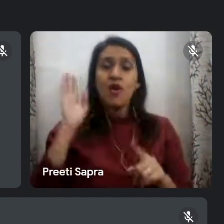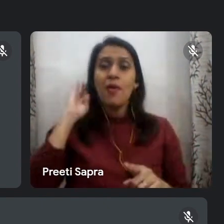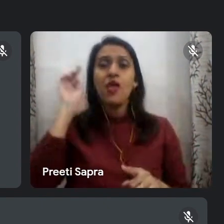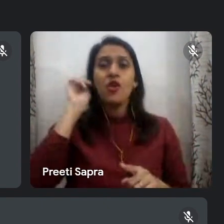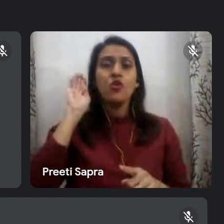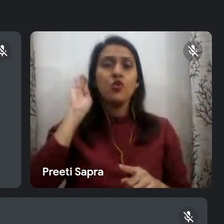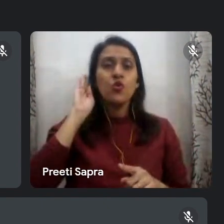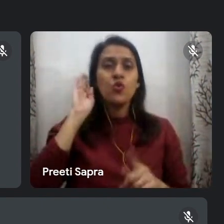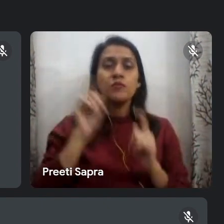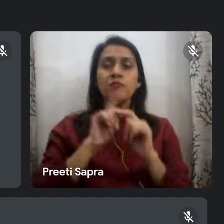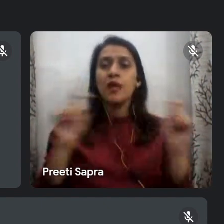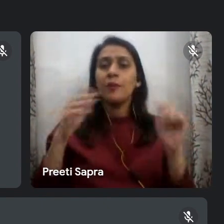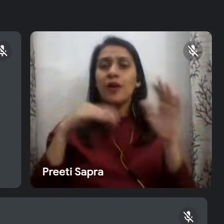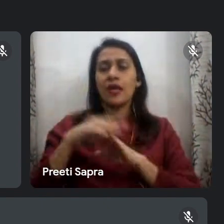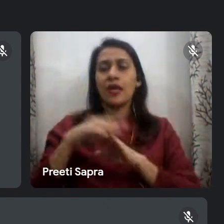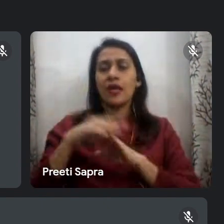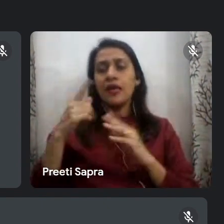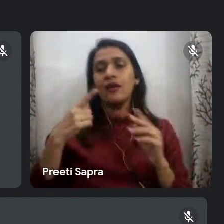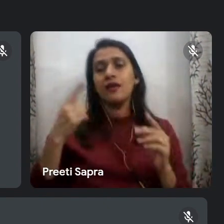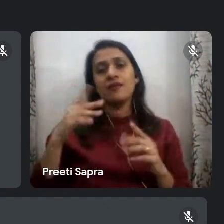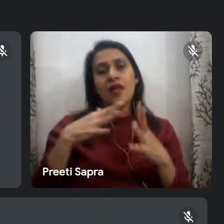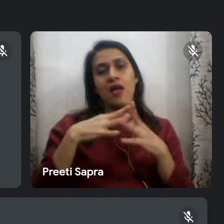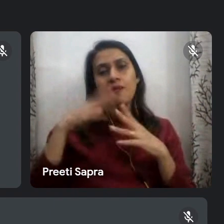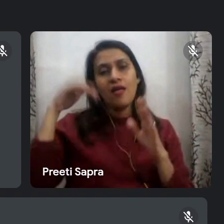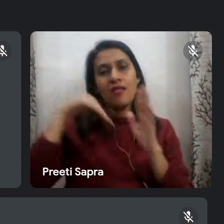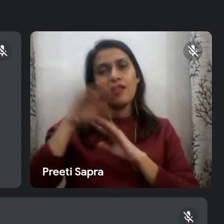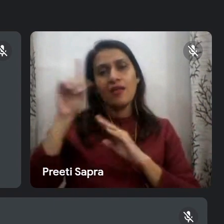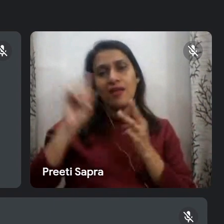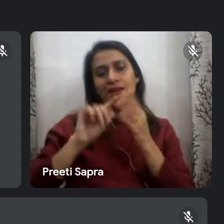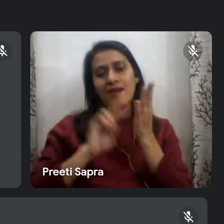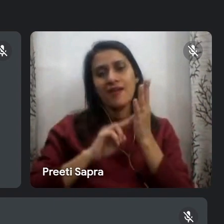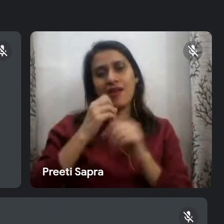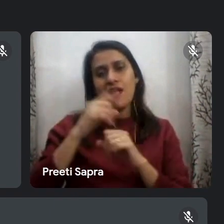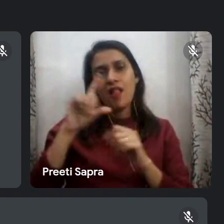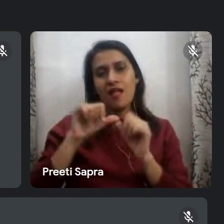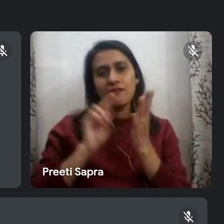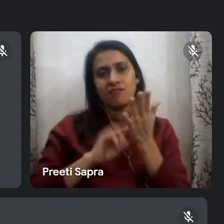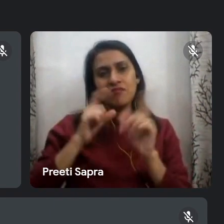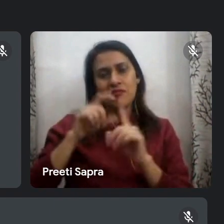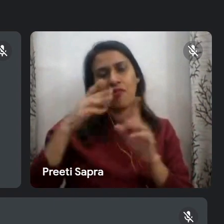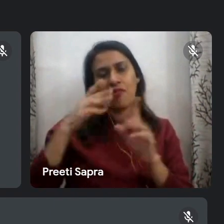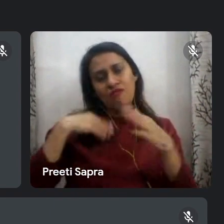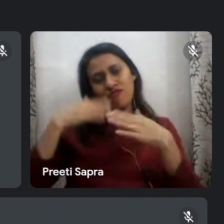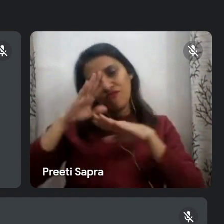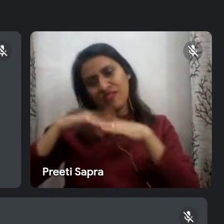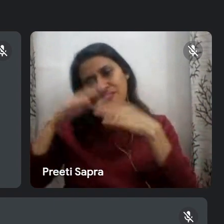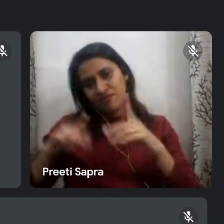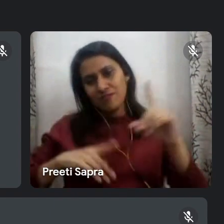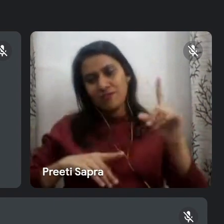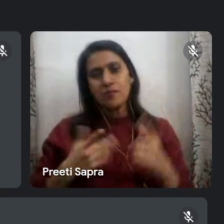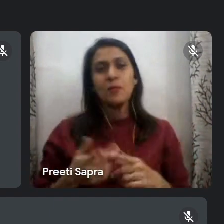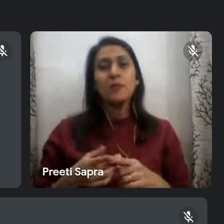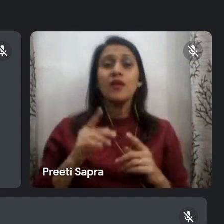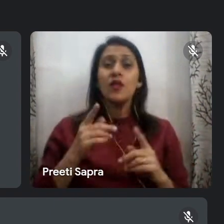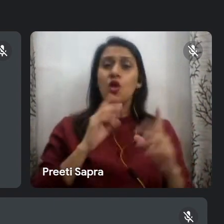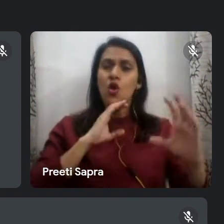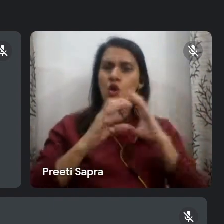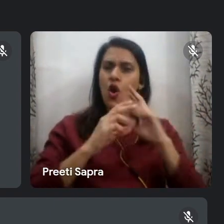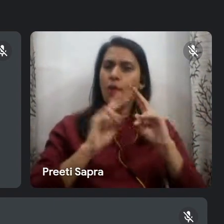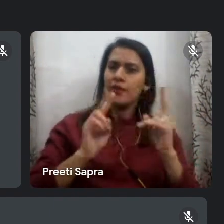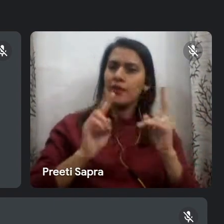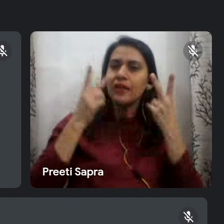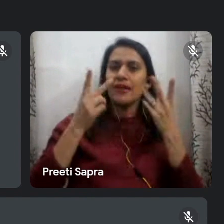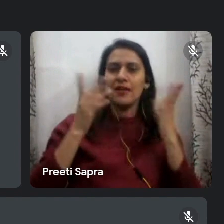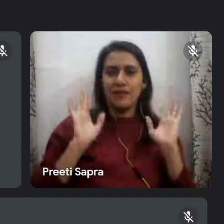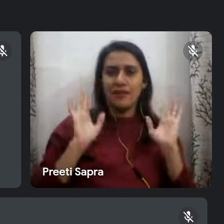England. It used to be a lot of fun. I mean, you used to communicate things, communicate difficult messages, communicate things which